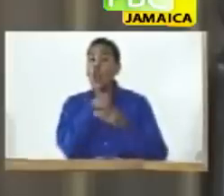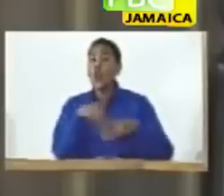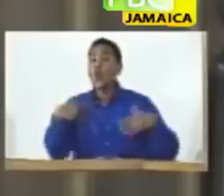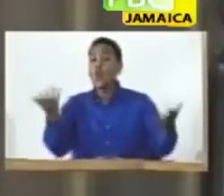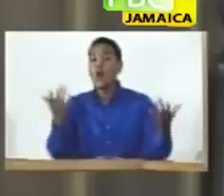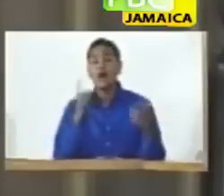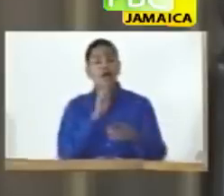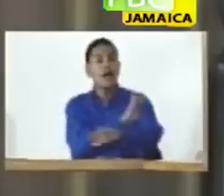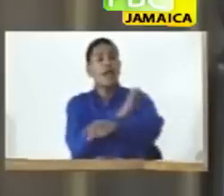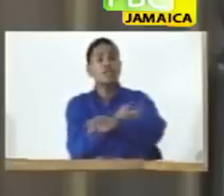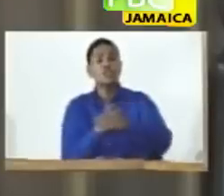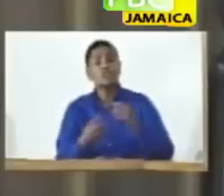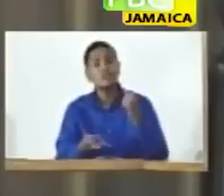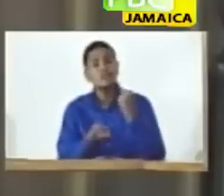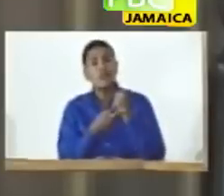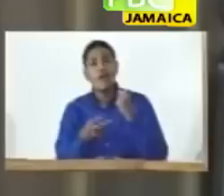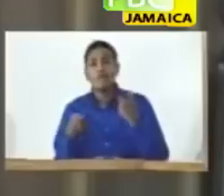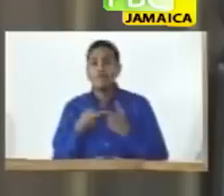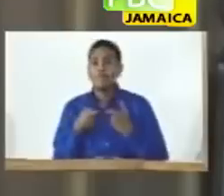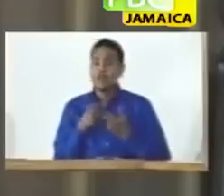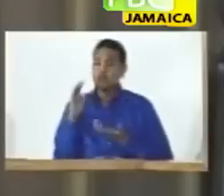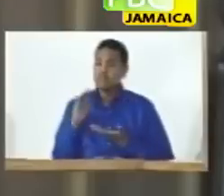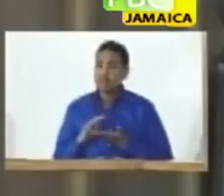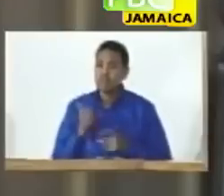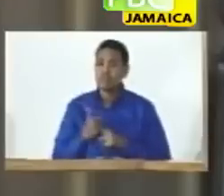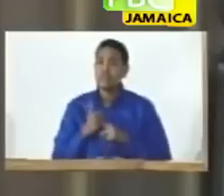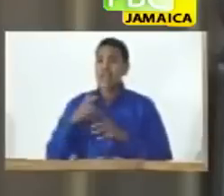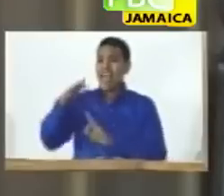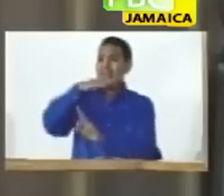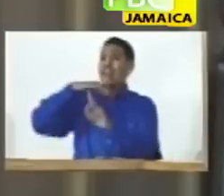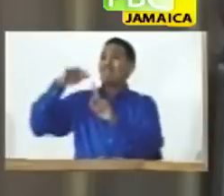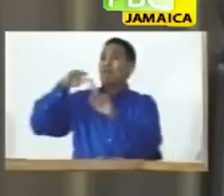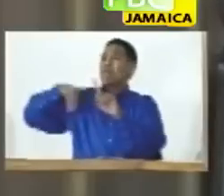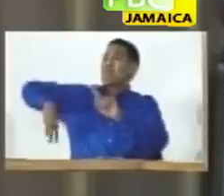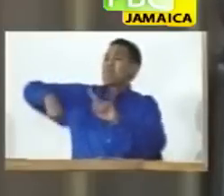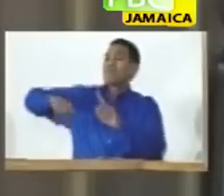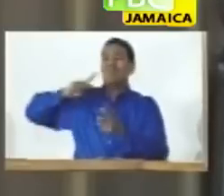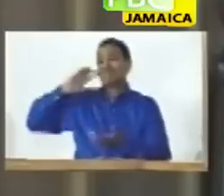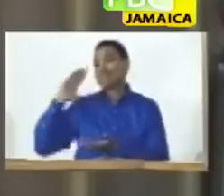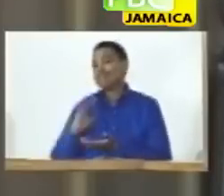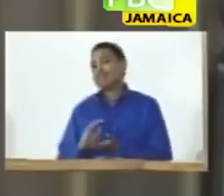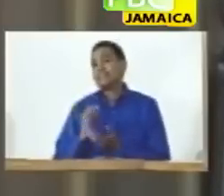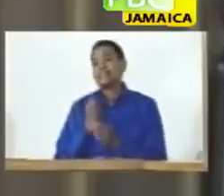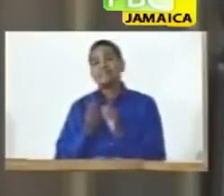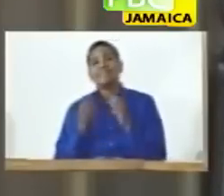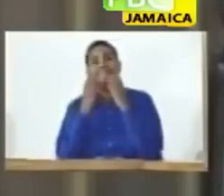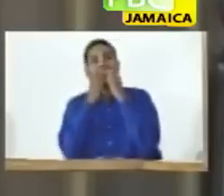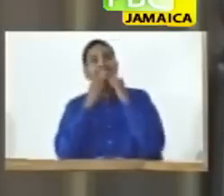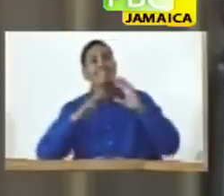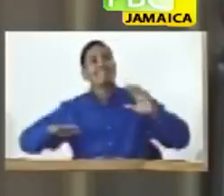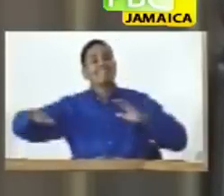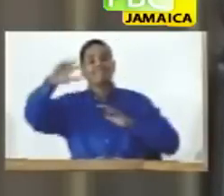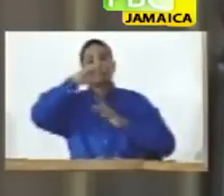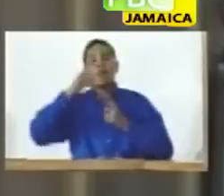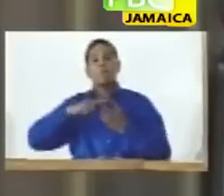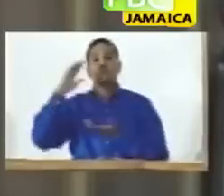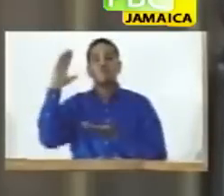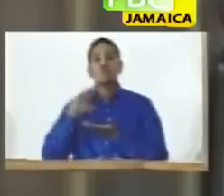energy saving, environmental preservation, and the reduction of the national fuel bill.